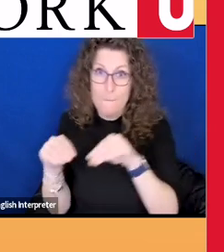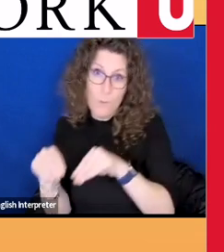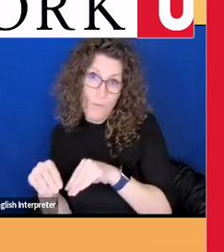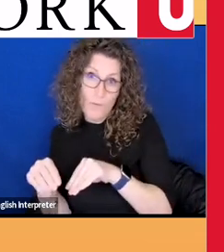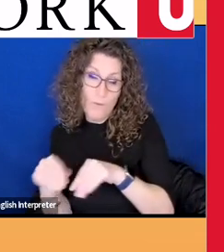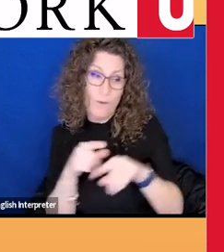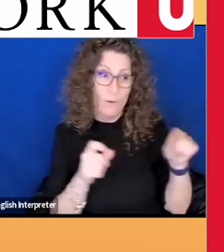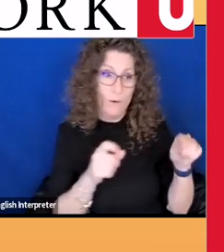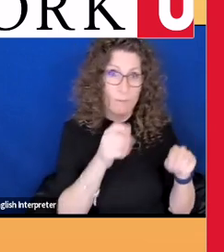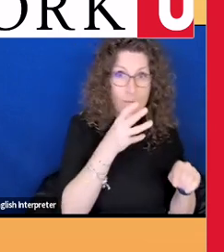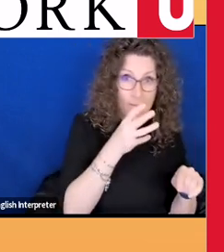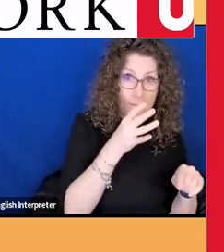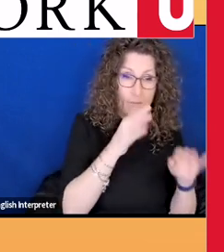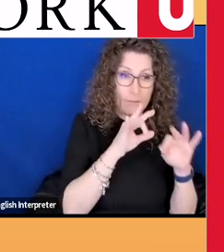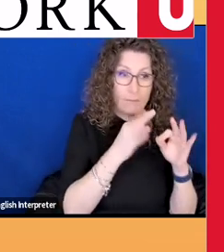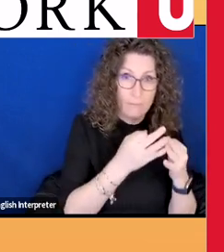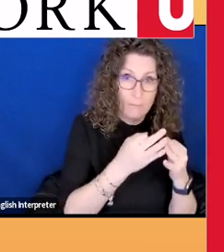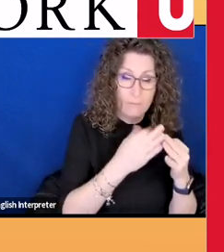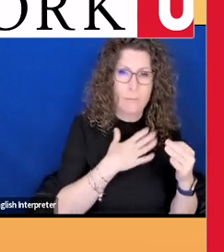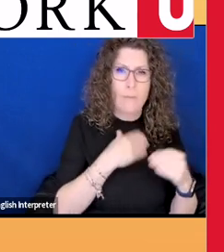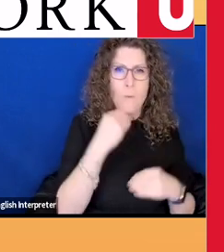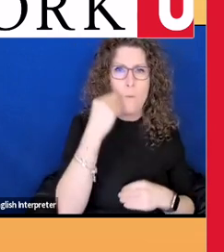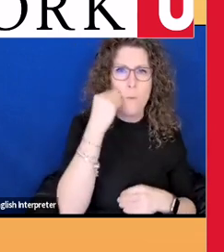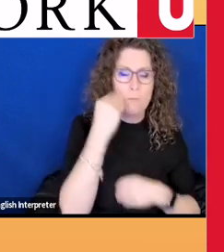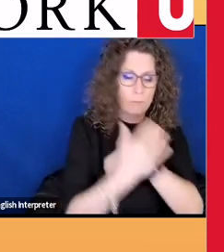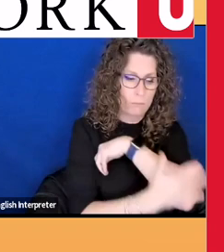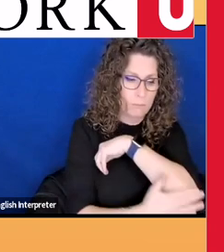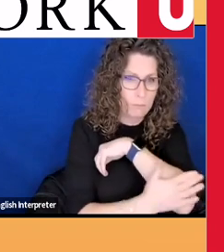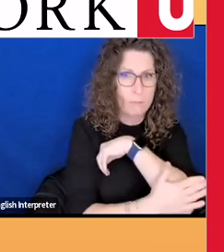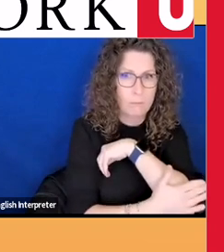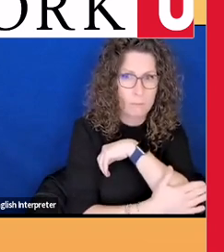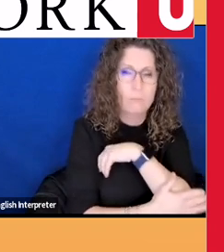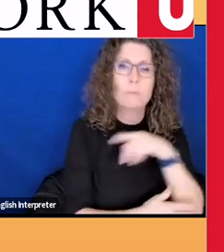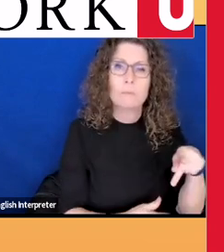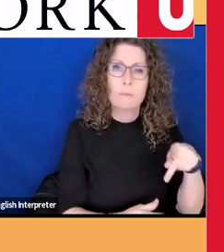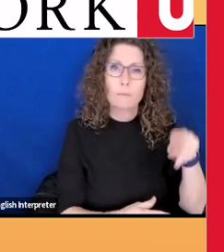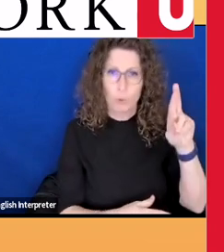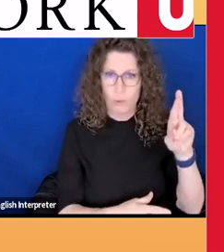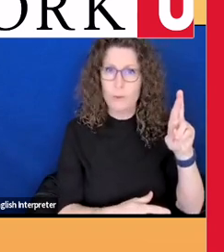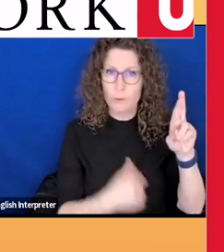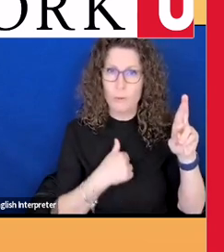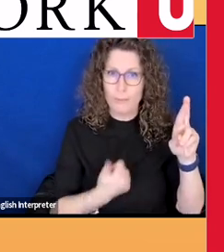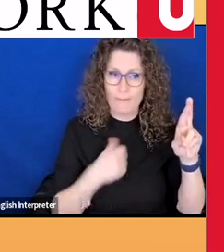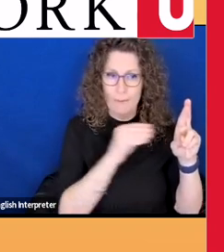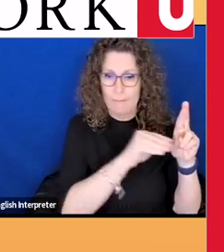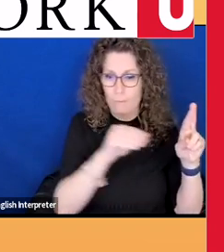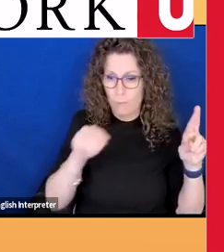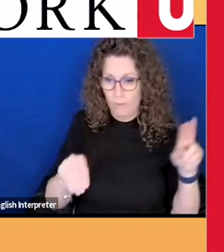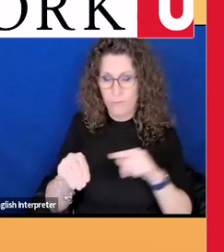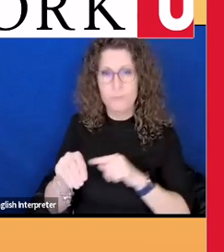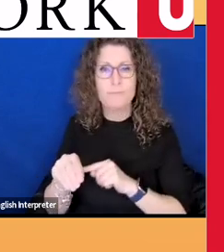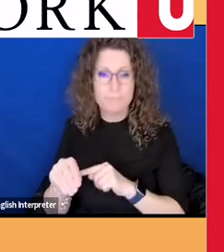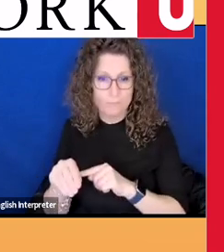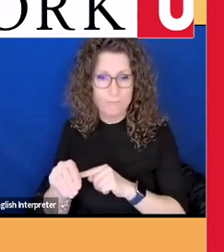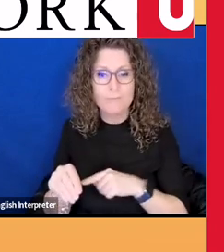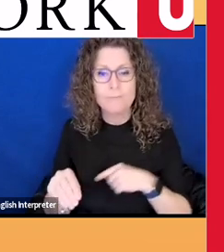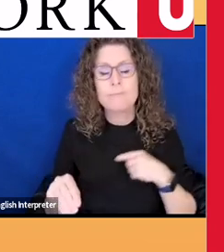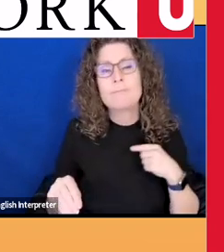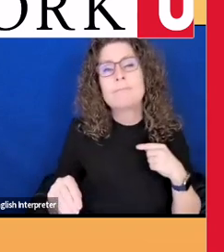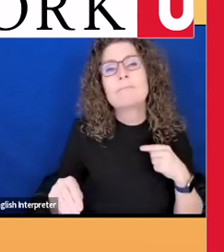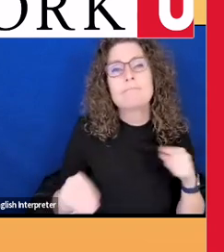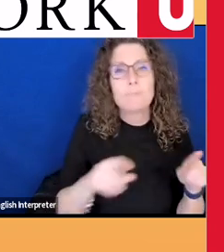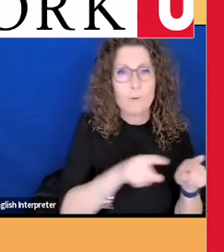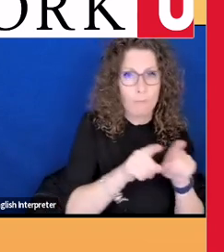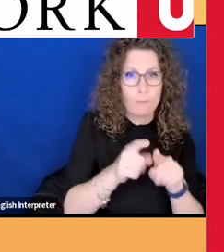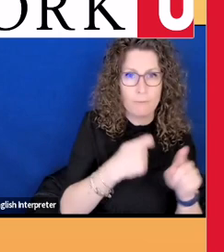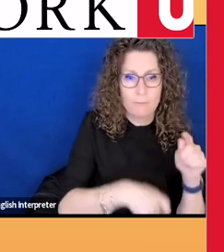family, and my land, Boriquén, also known as Puerto Rico. For 3 decades, the child